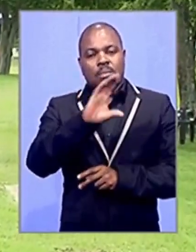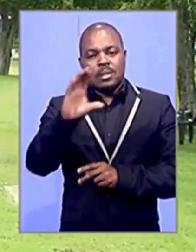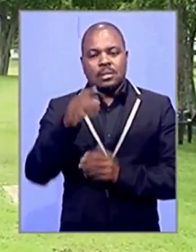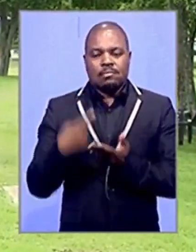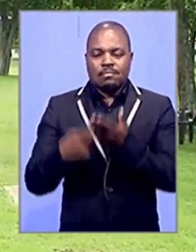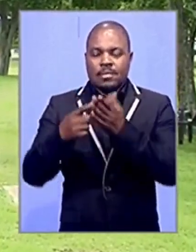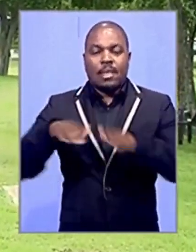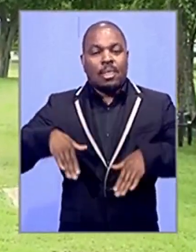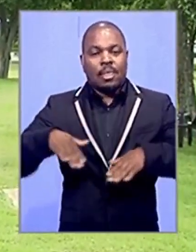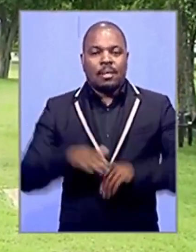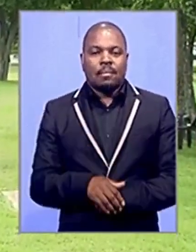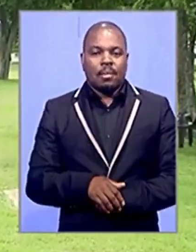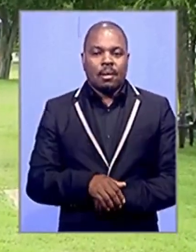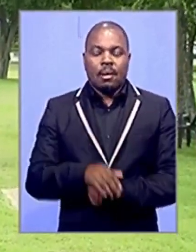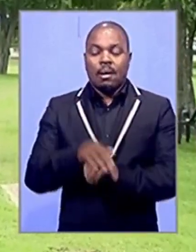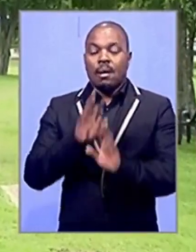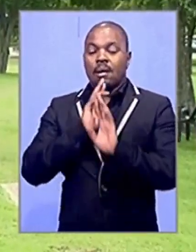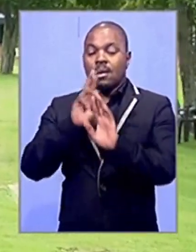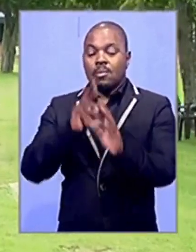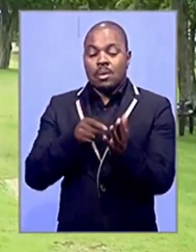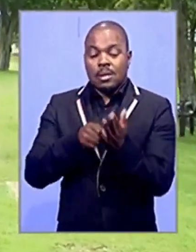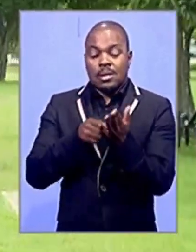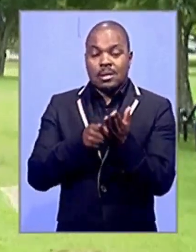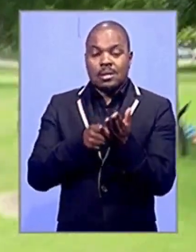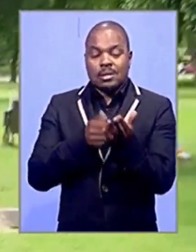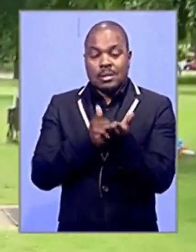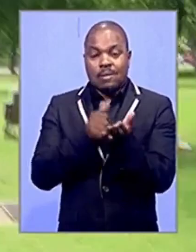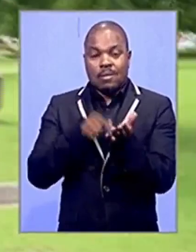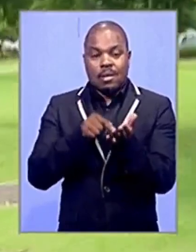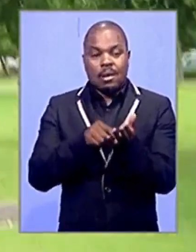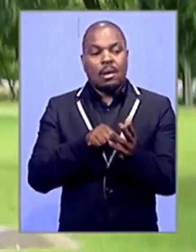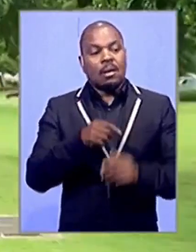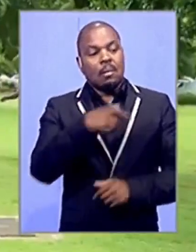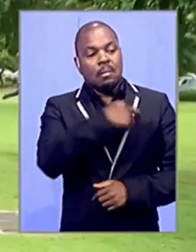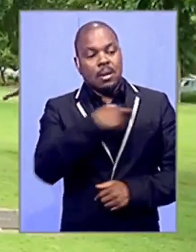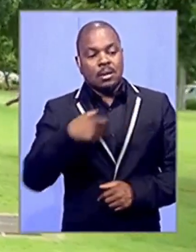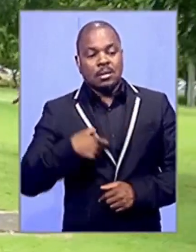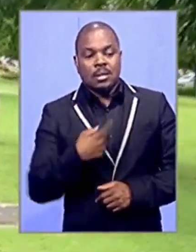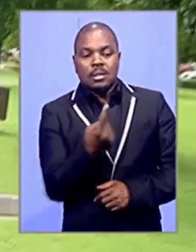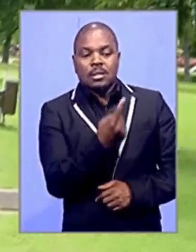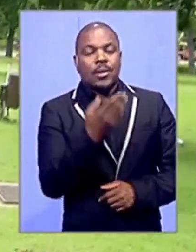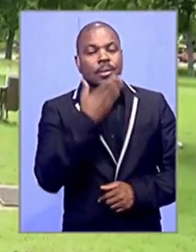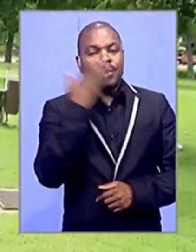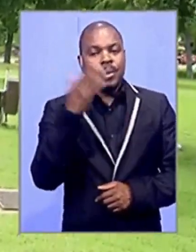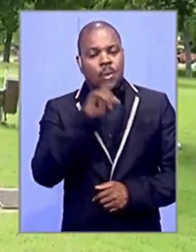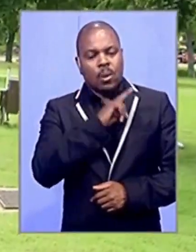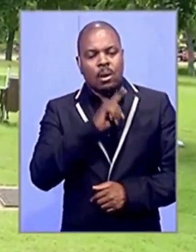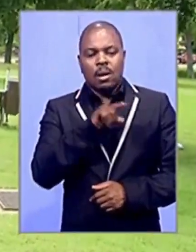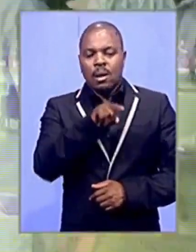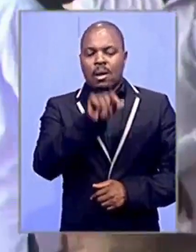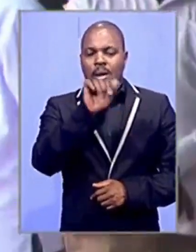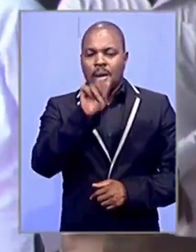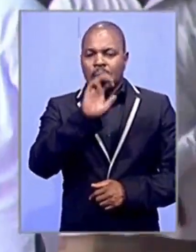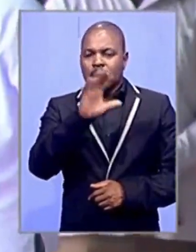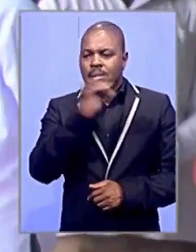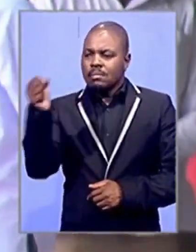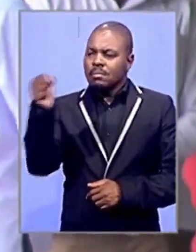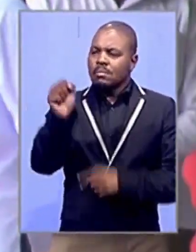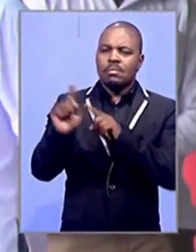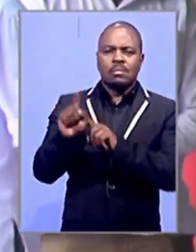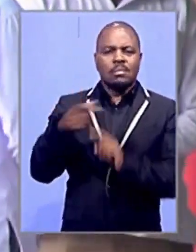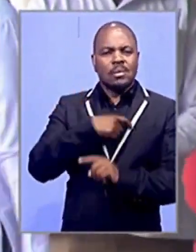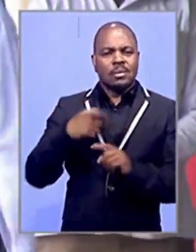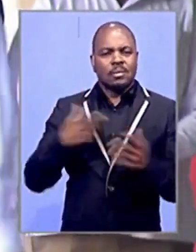also the report itself that was going to be discussed in the absence of the president, who is a deployee of the ANC. Bahlankedi